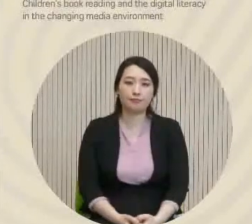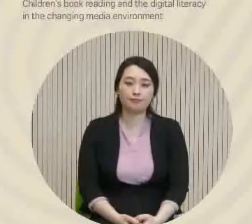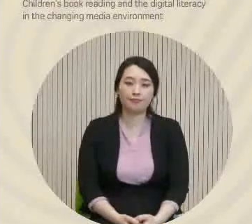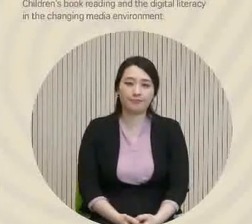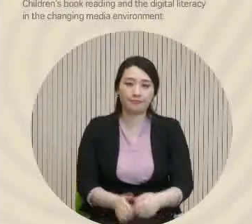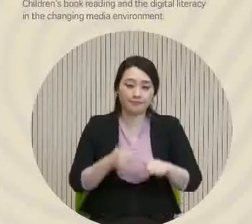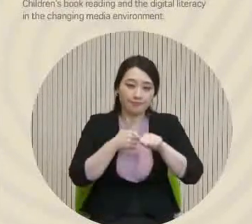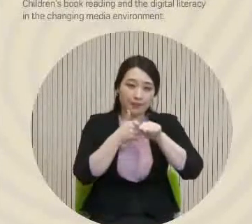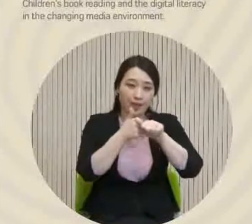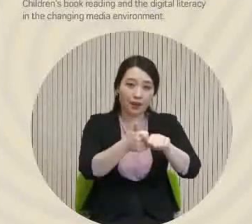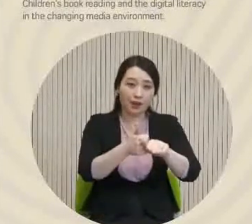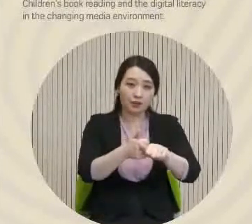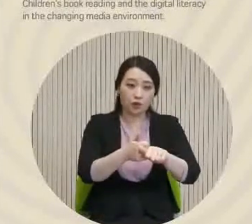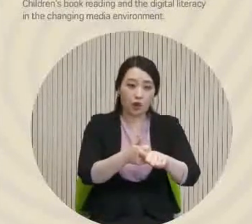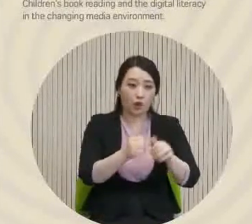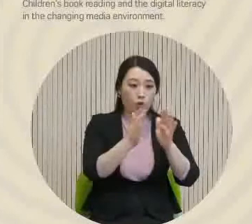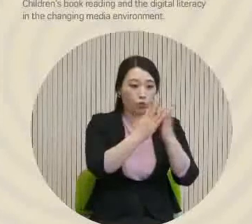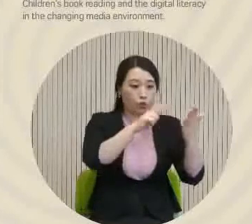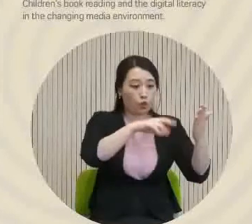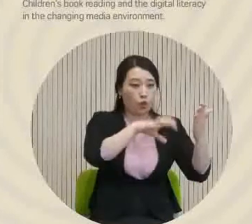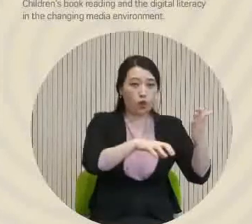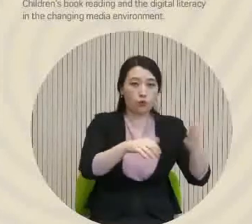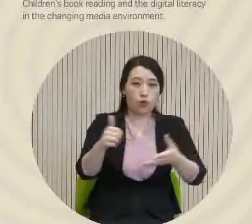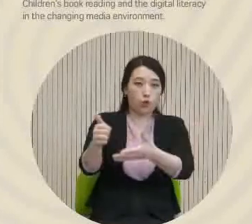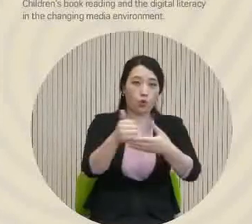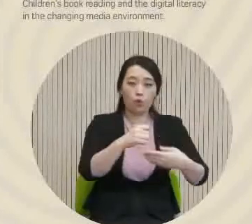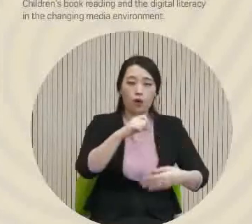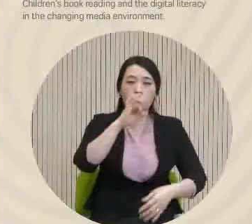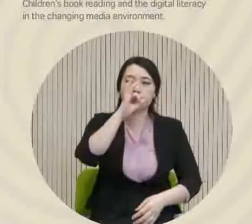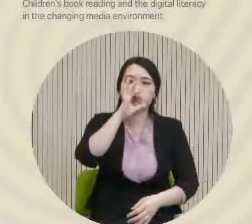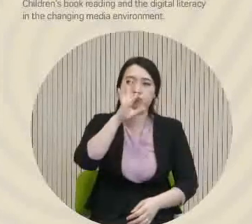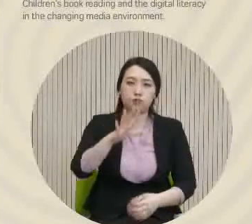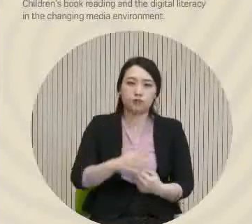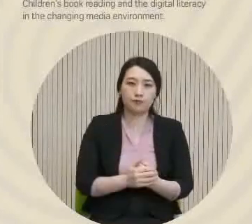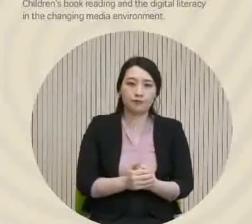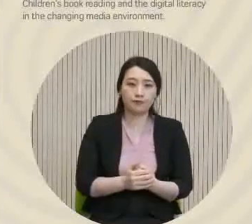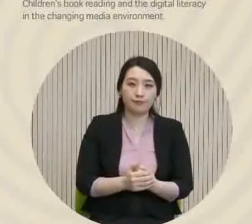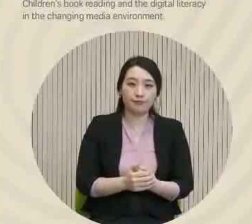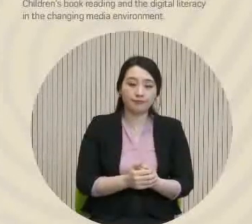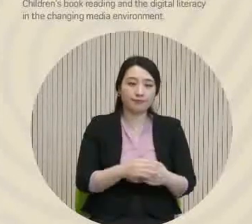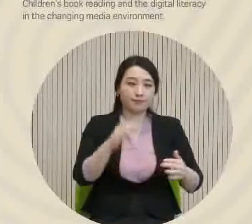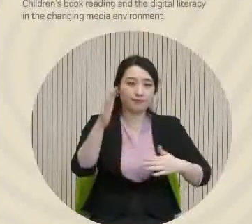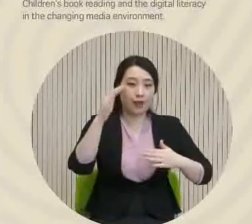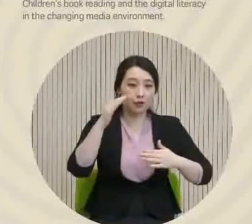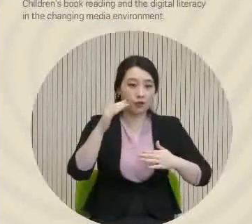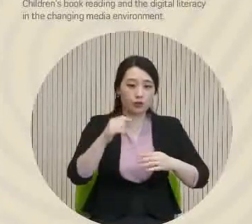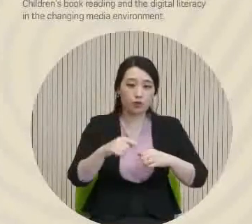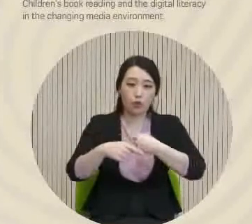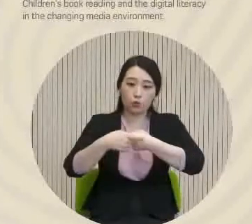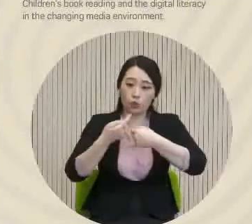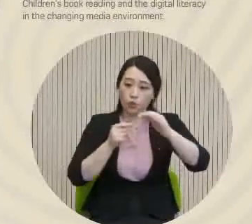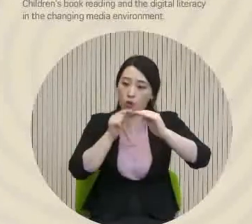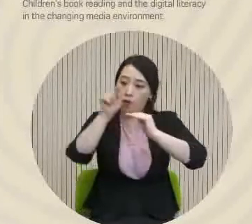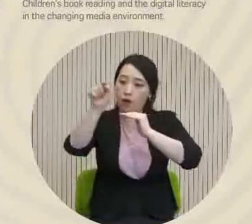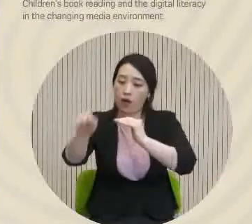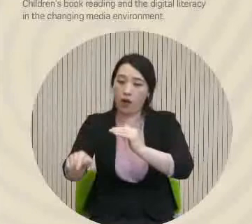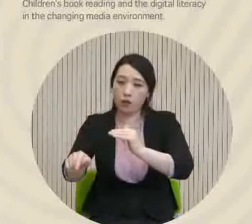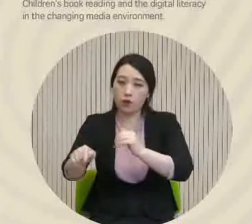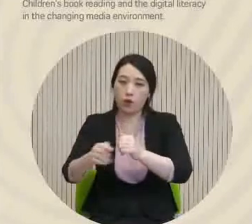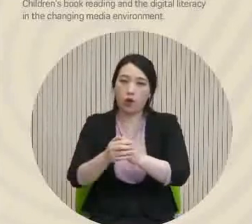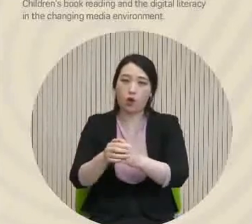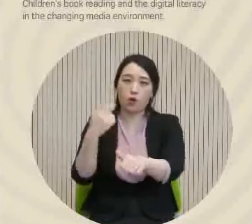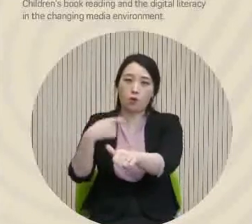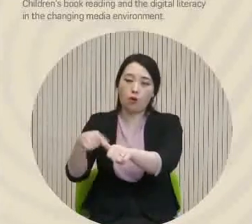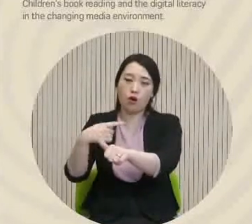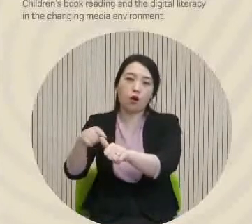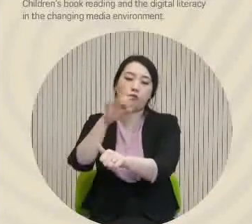and all of them had a remote program, so we couldn't invite our children to the university. And we couldn't go to